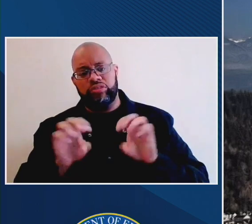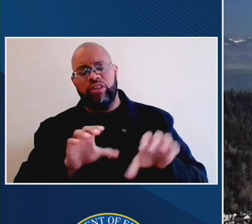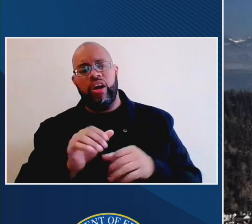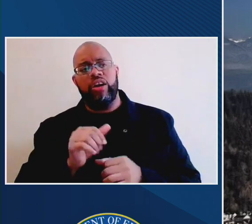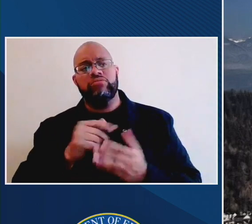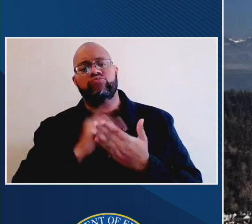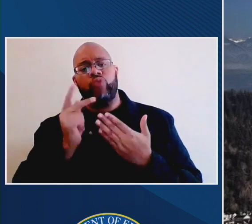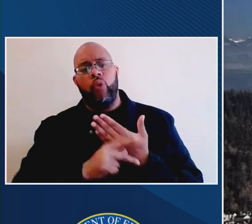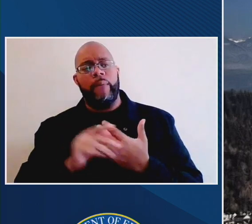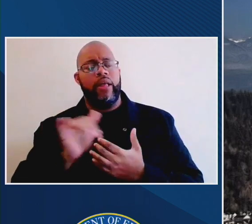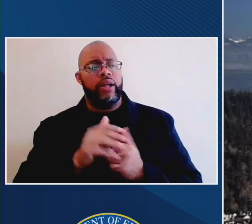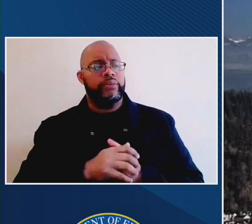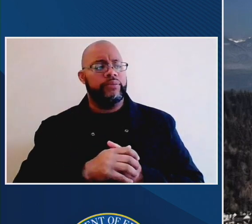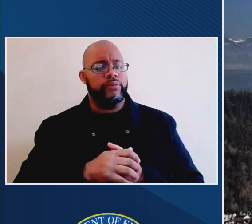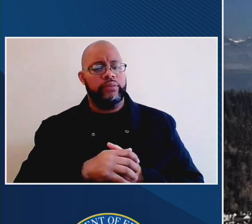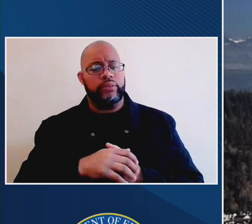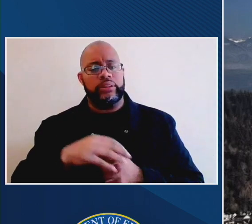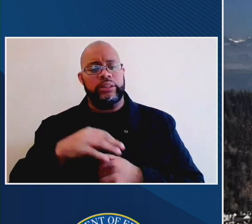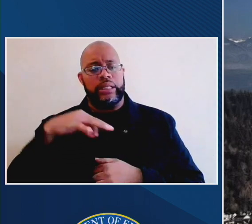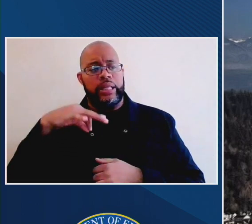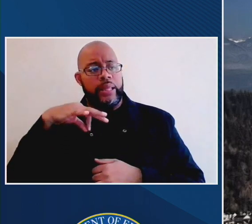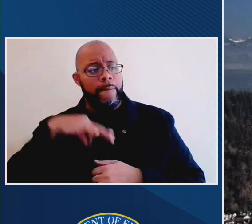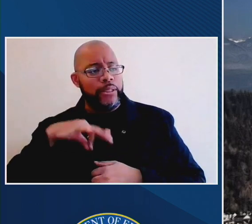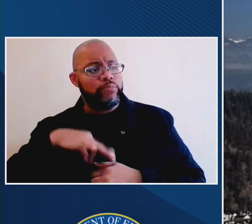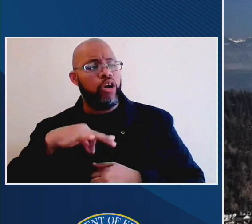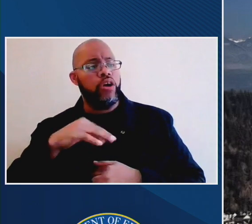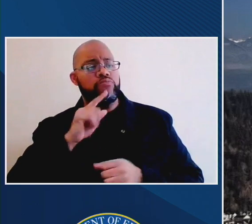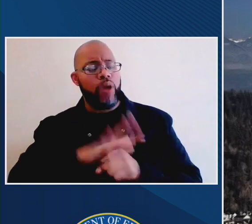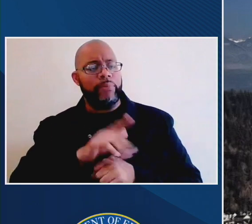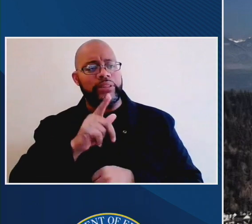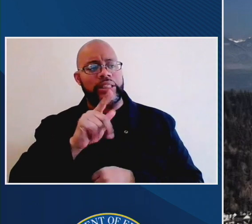Yes, Mike. Yeah, and I'm